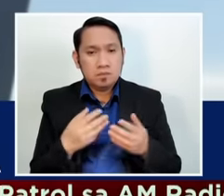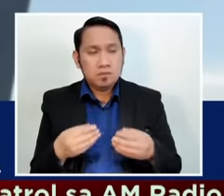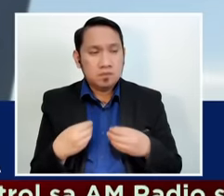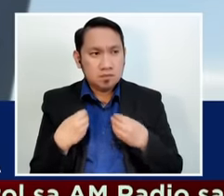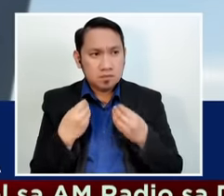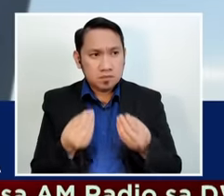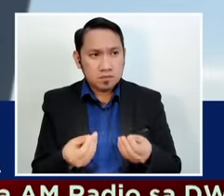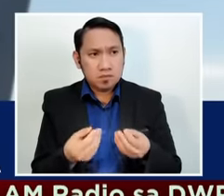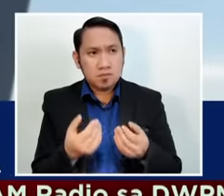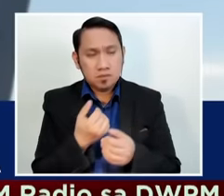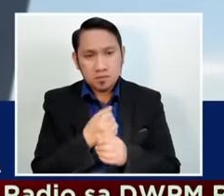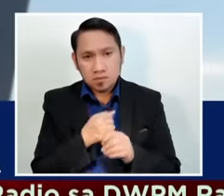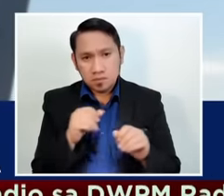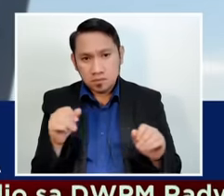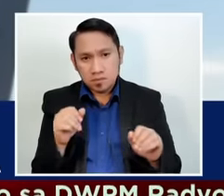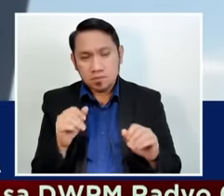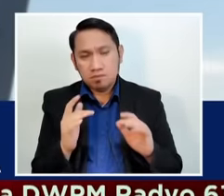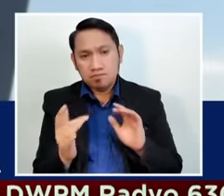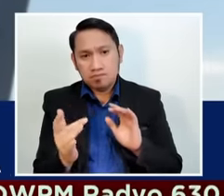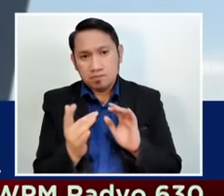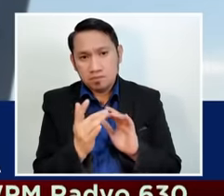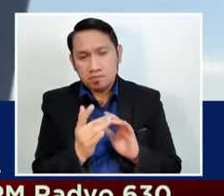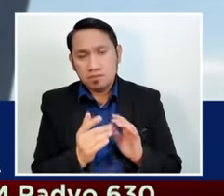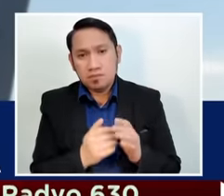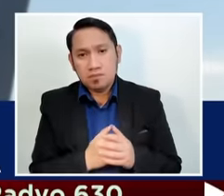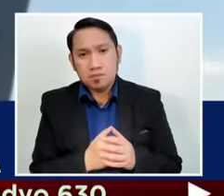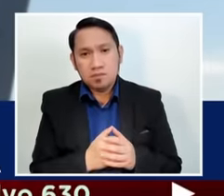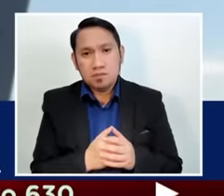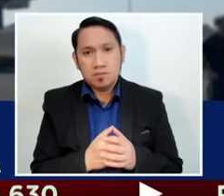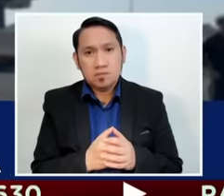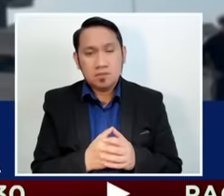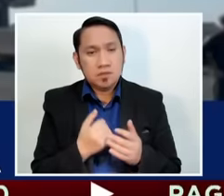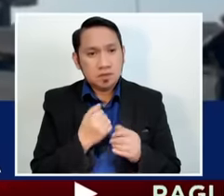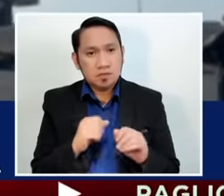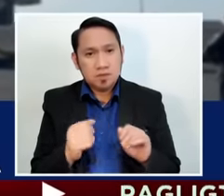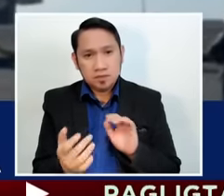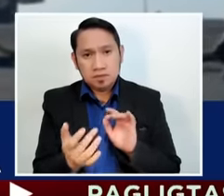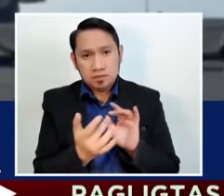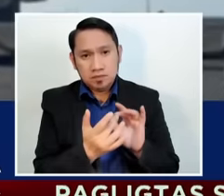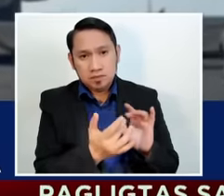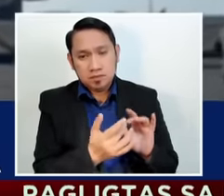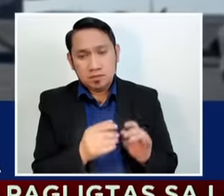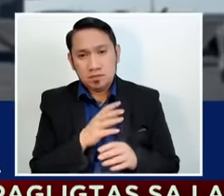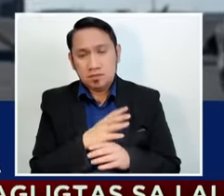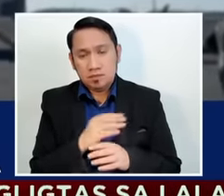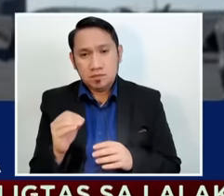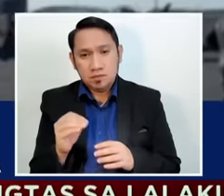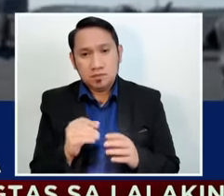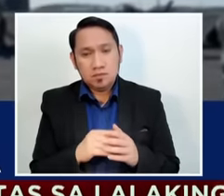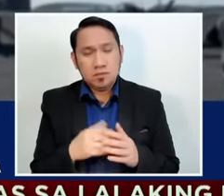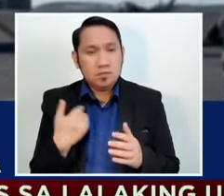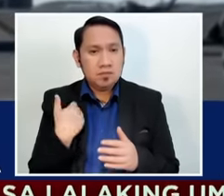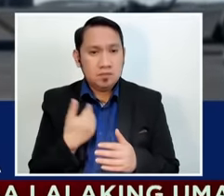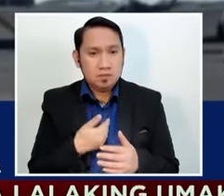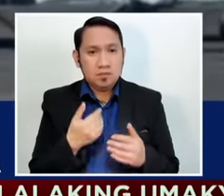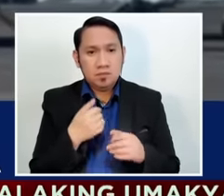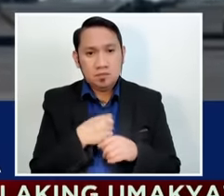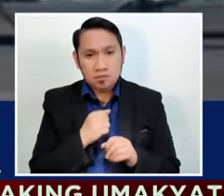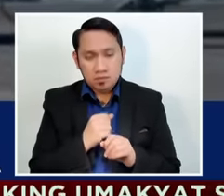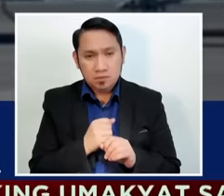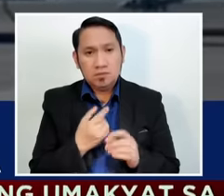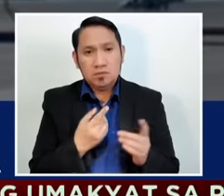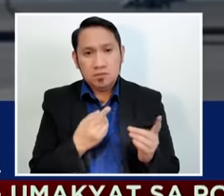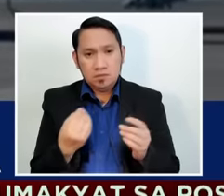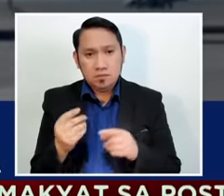So just to provide a safety network and to ensure that we're conducting ourselves professionally